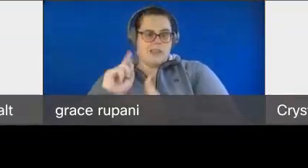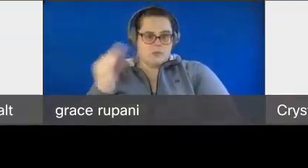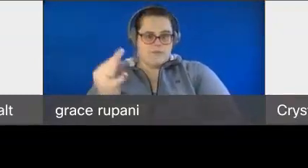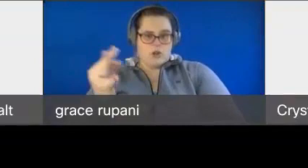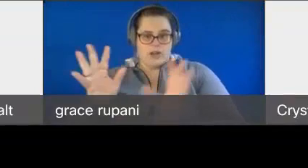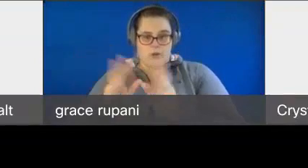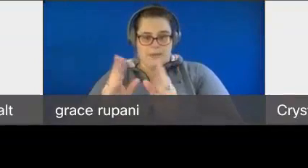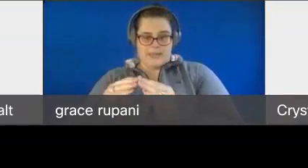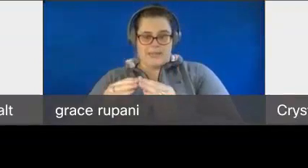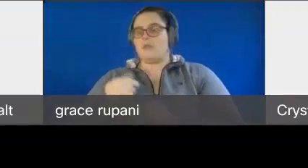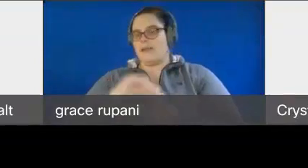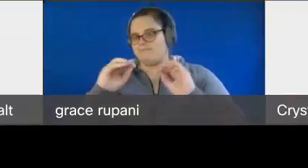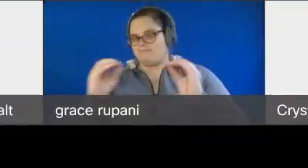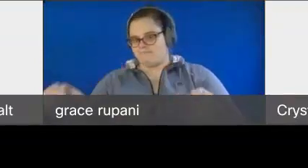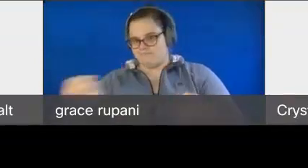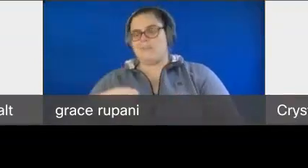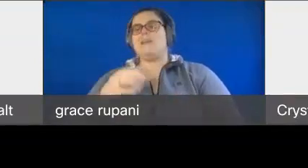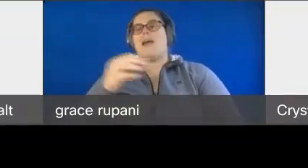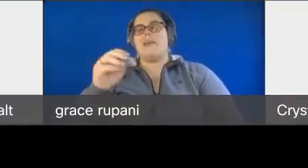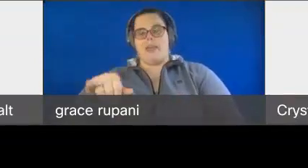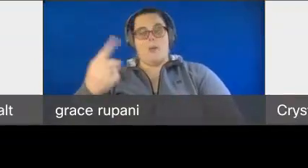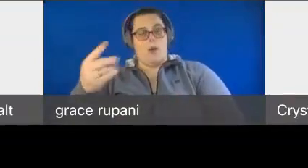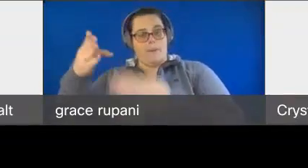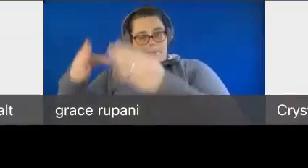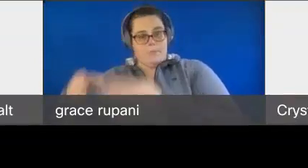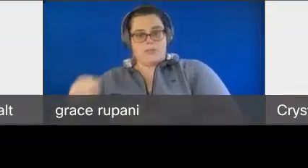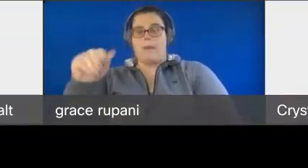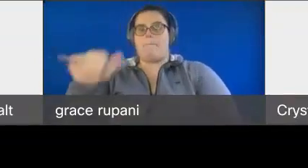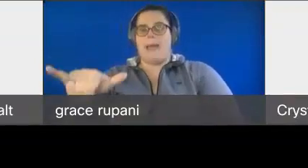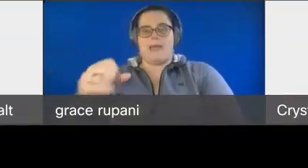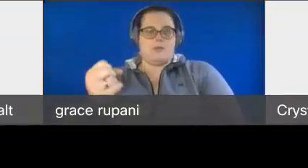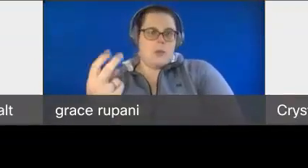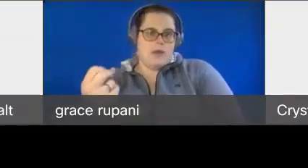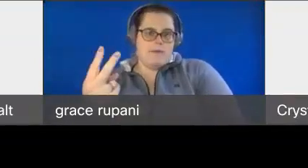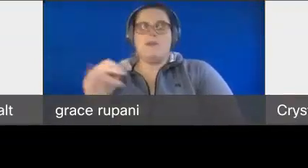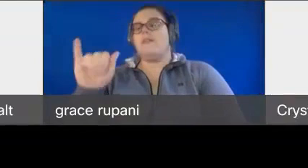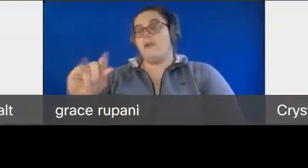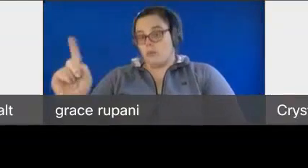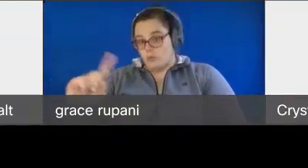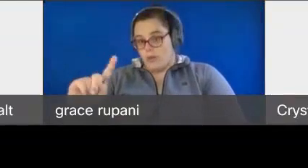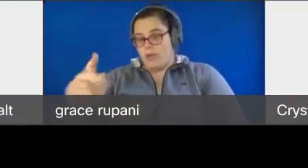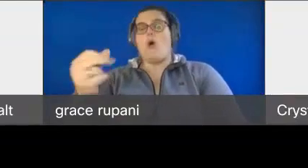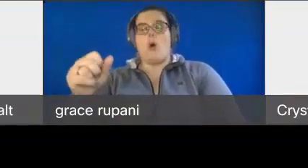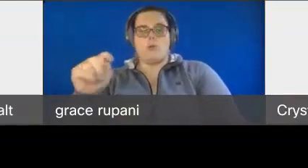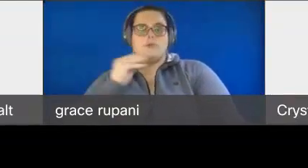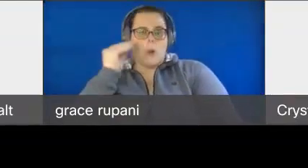that one person was on May 12th, and they were in a host home setting.